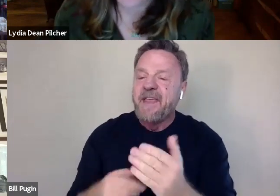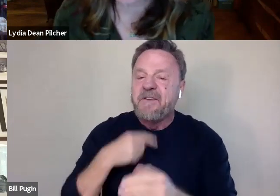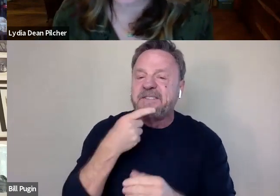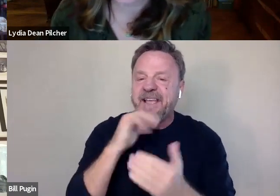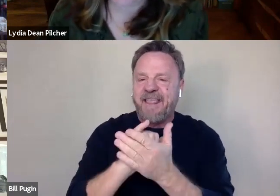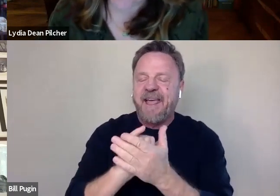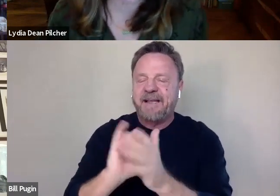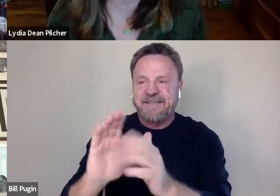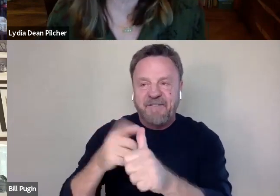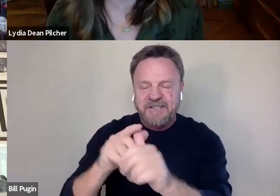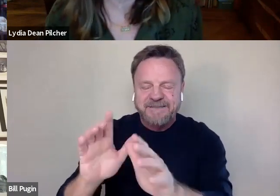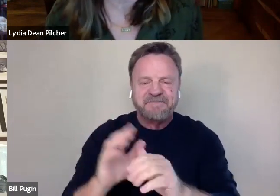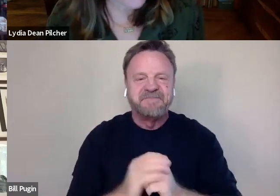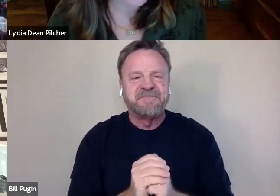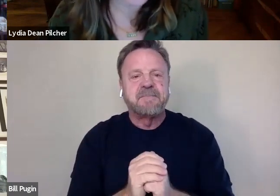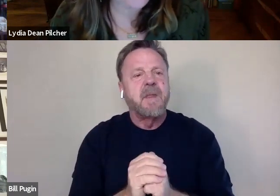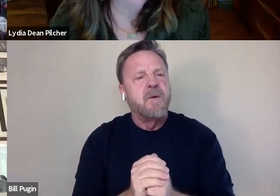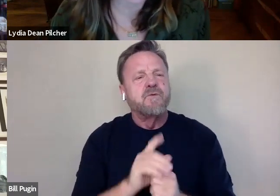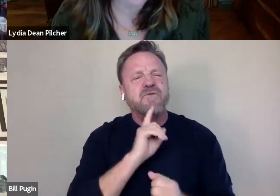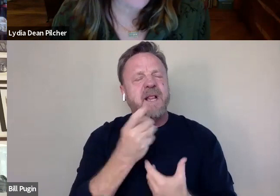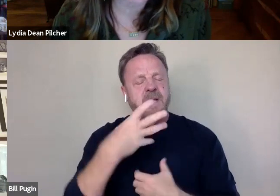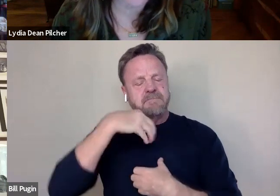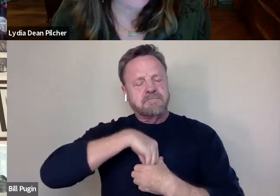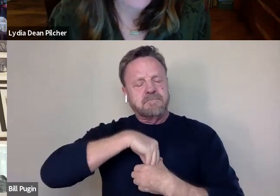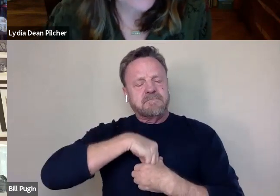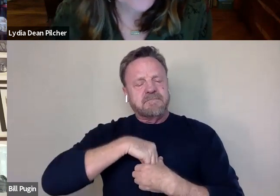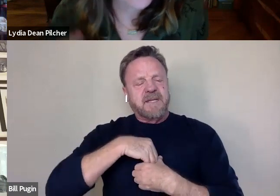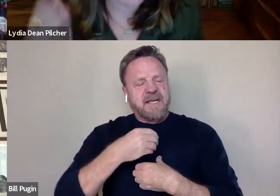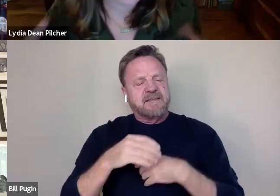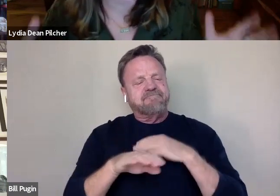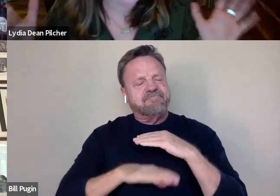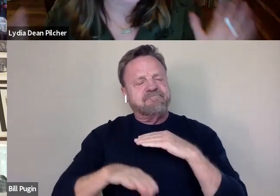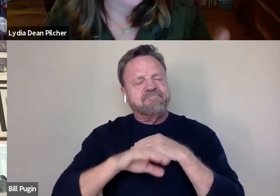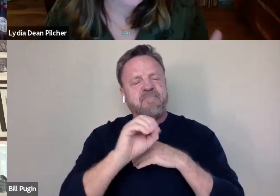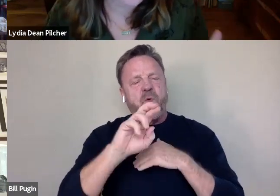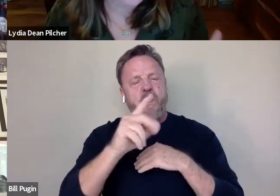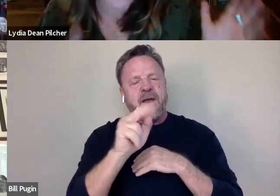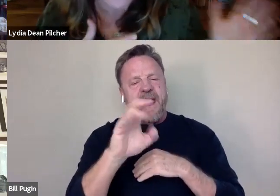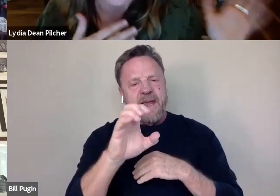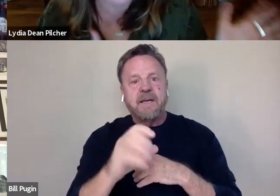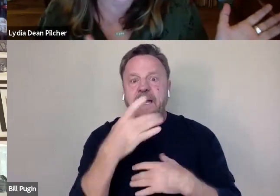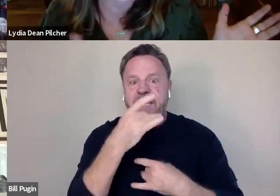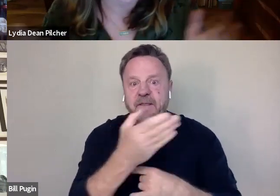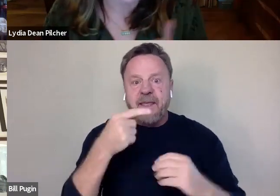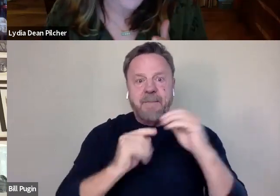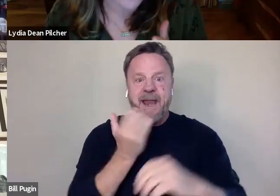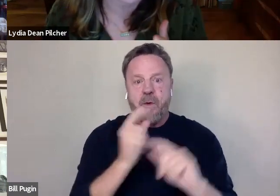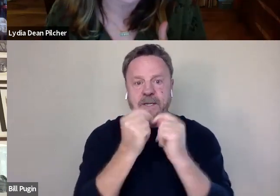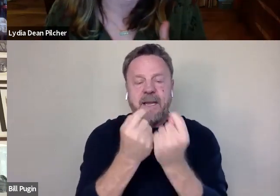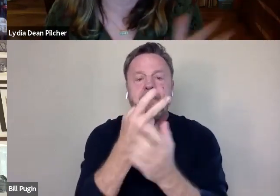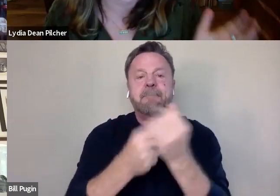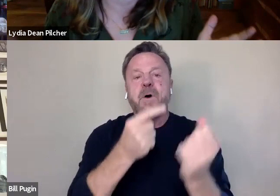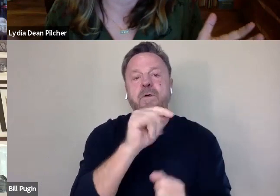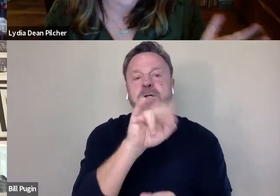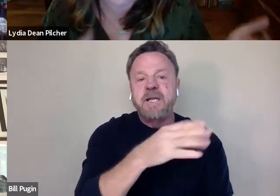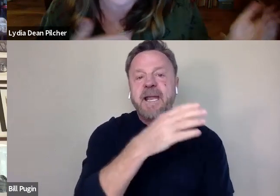all. But it was pretty organic, I have to say. One of the interesting things about our team is that both Ginny and Brittany Shaw